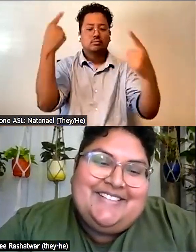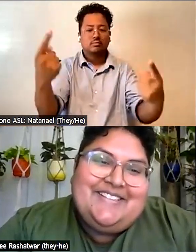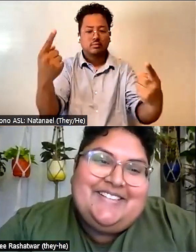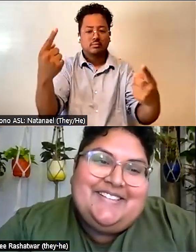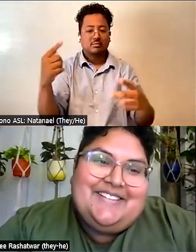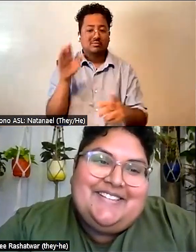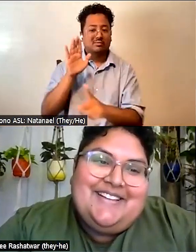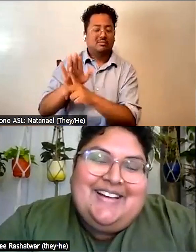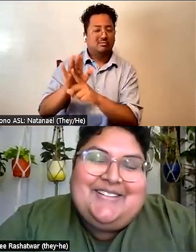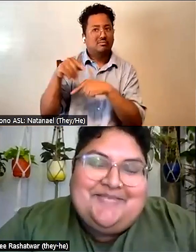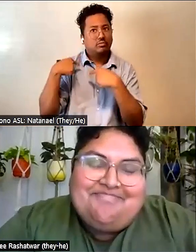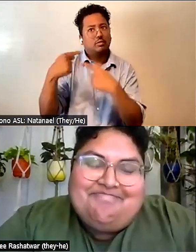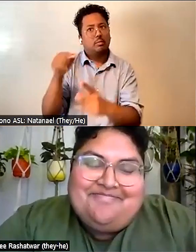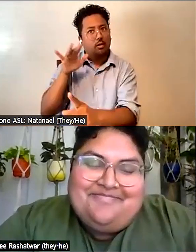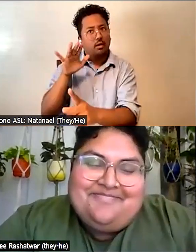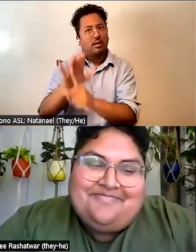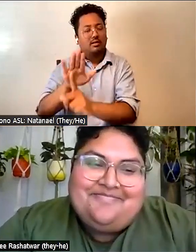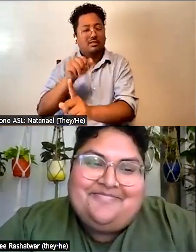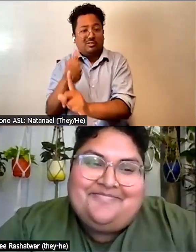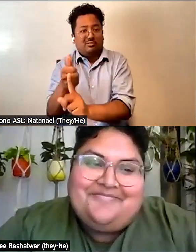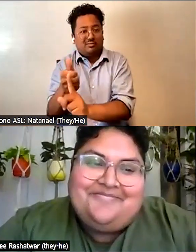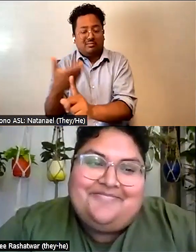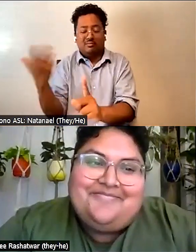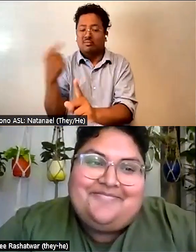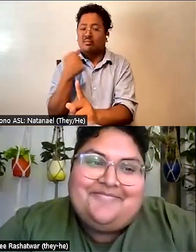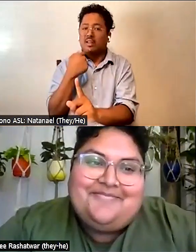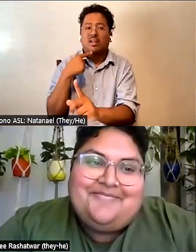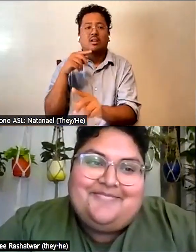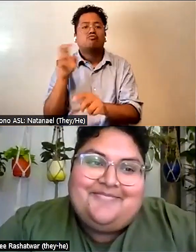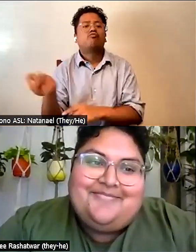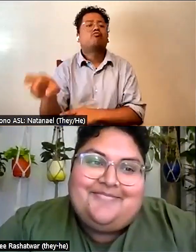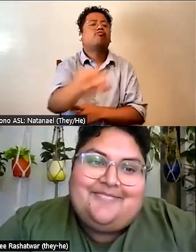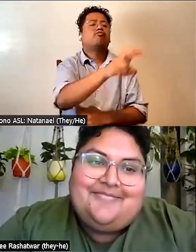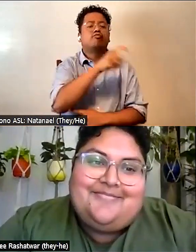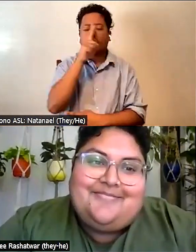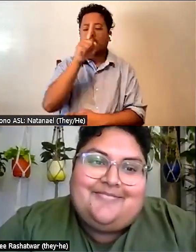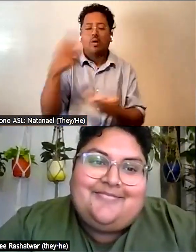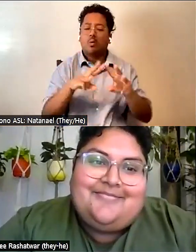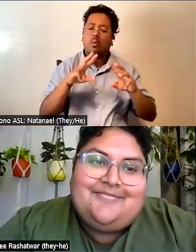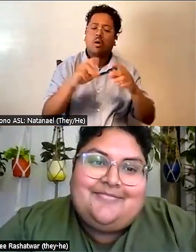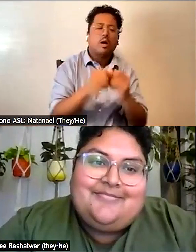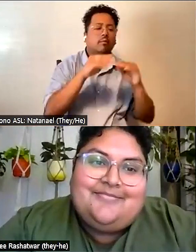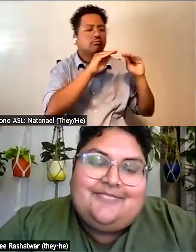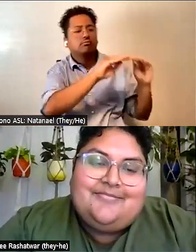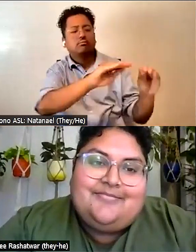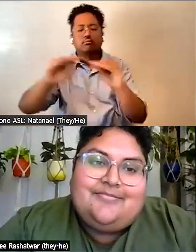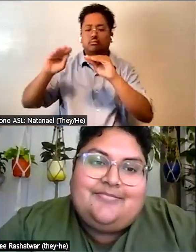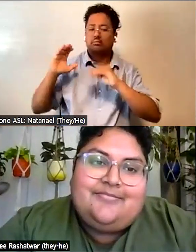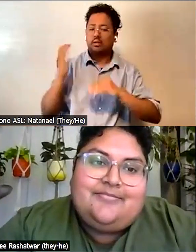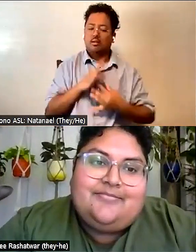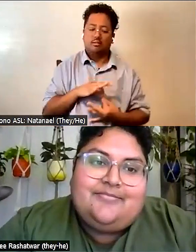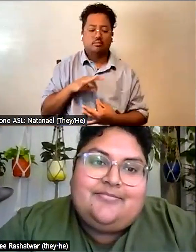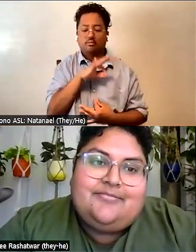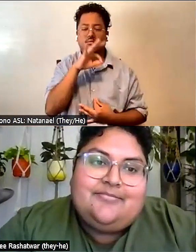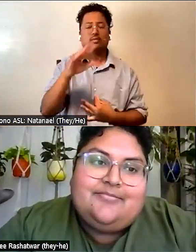sought-after speaker who travels internationally to curate custom visual workshops that whisper to our change-making spirit and nourish